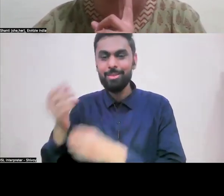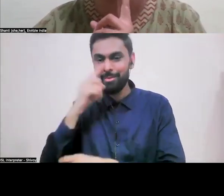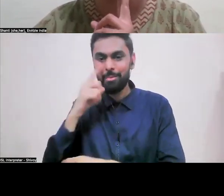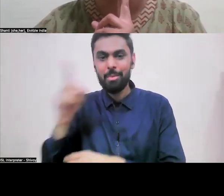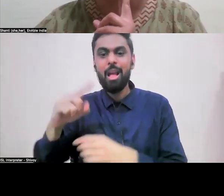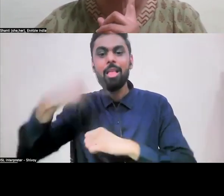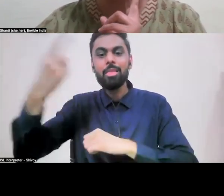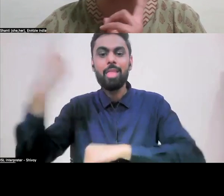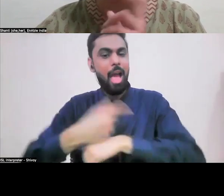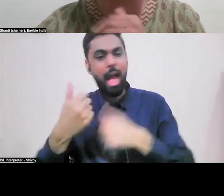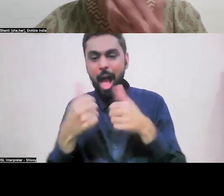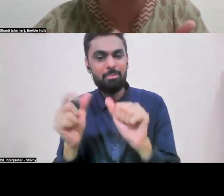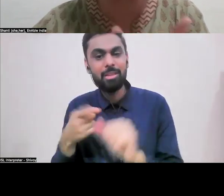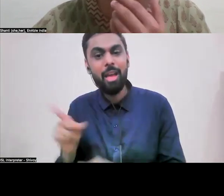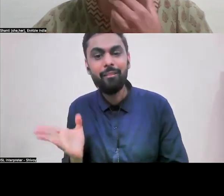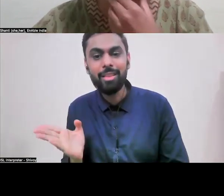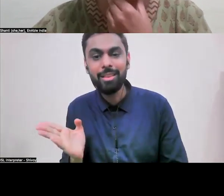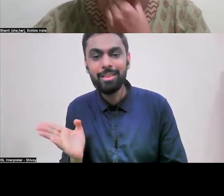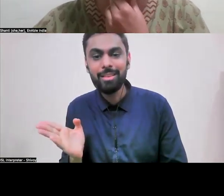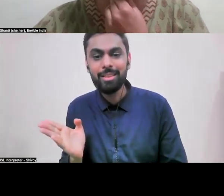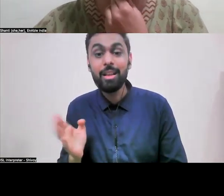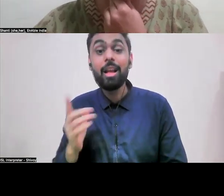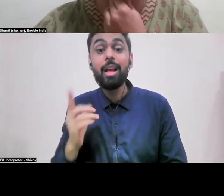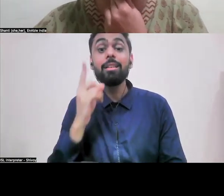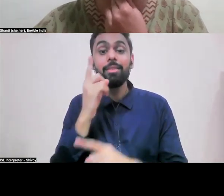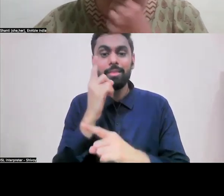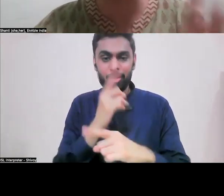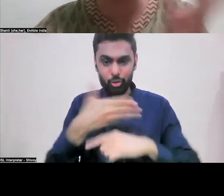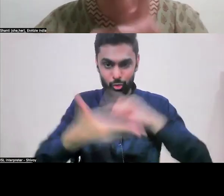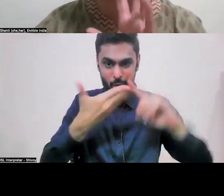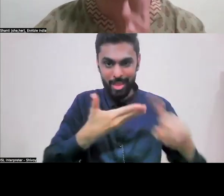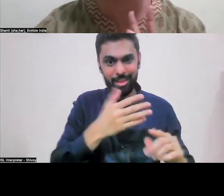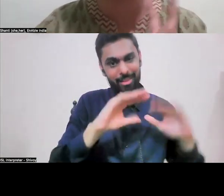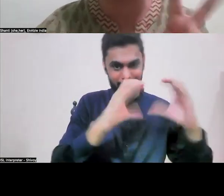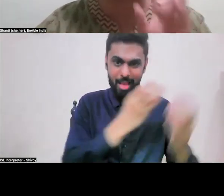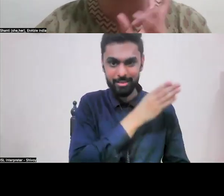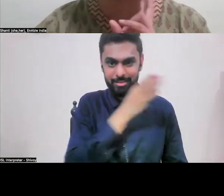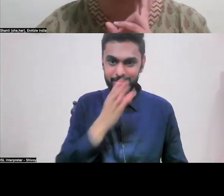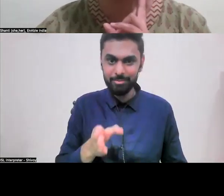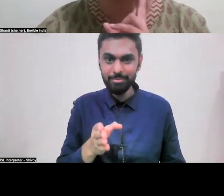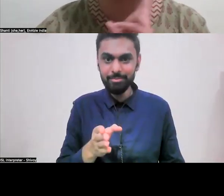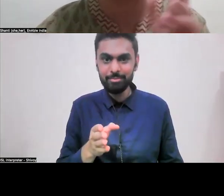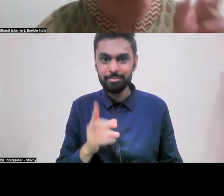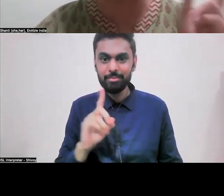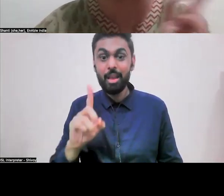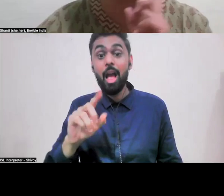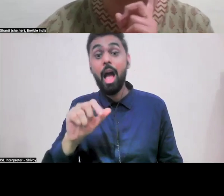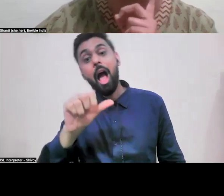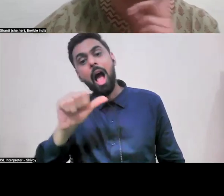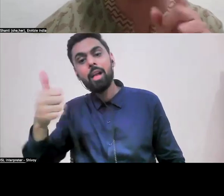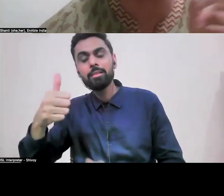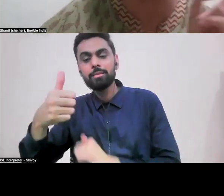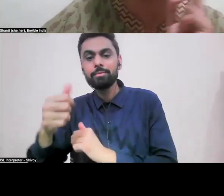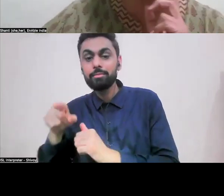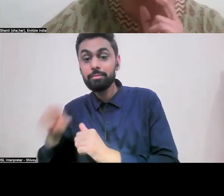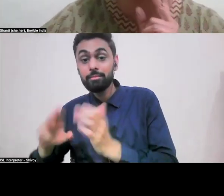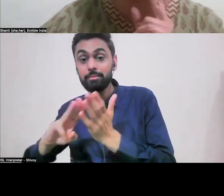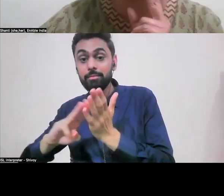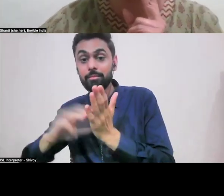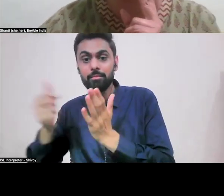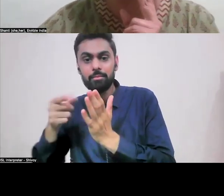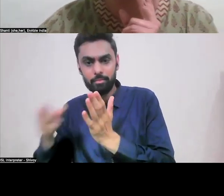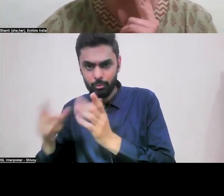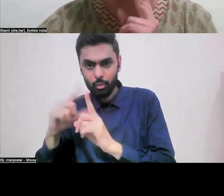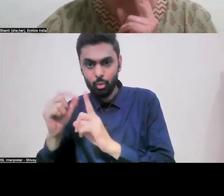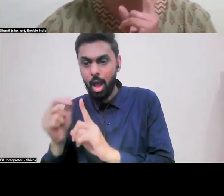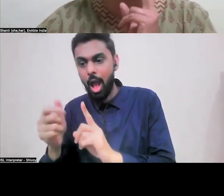next day. And when the trainer comes to class, there is already some manager assigned to her, whatever she was